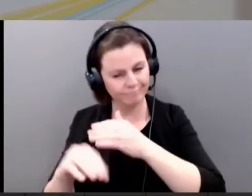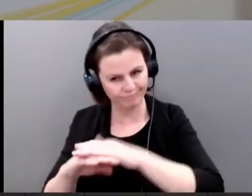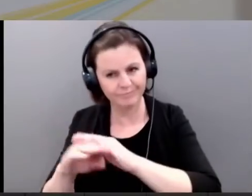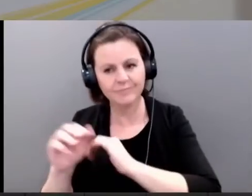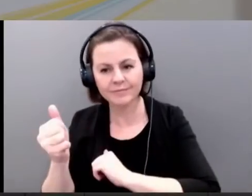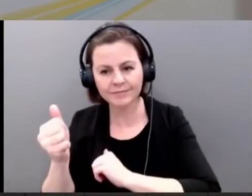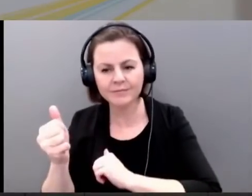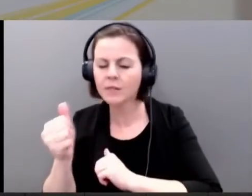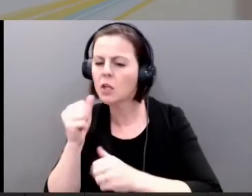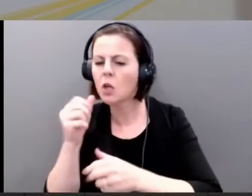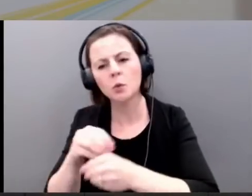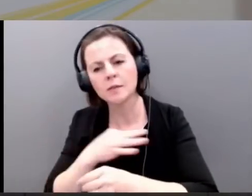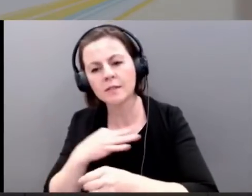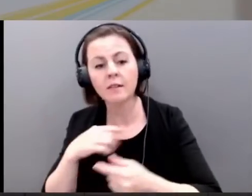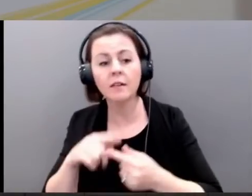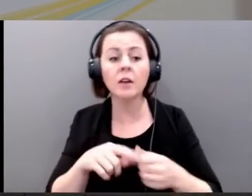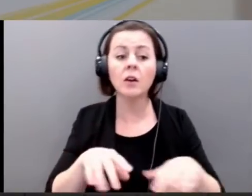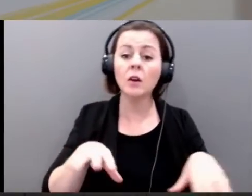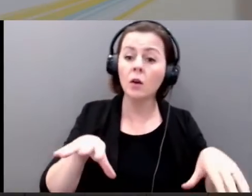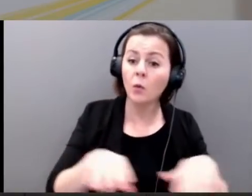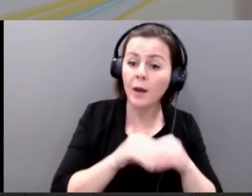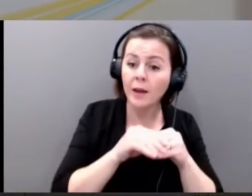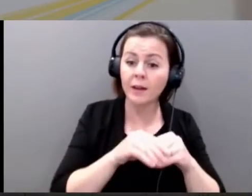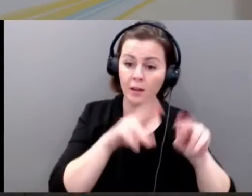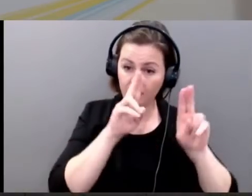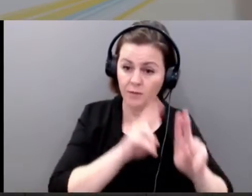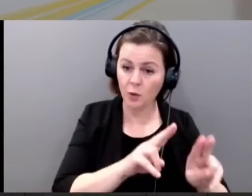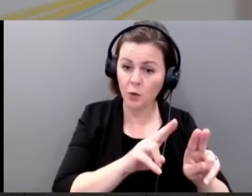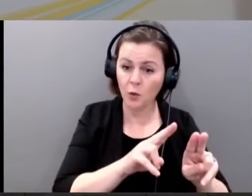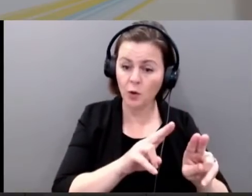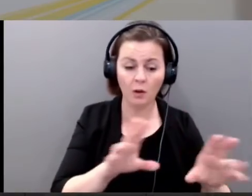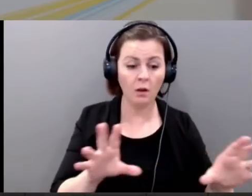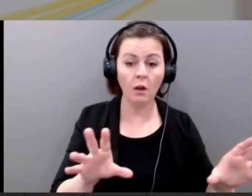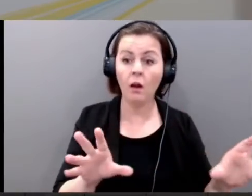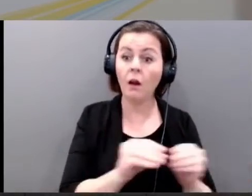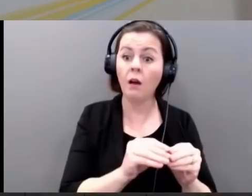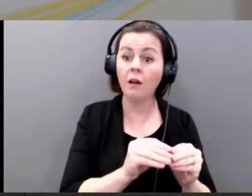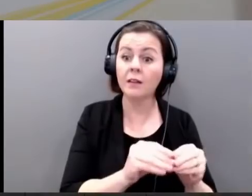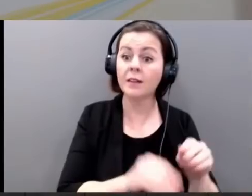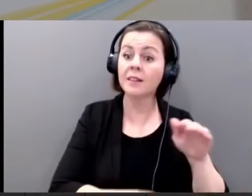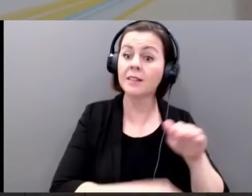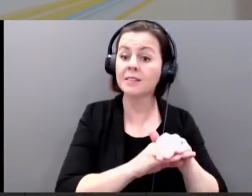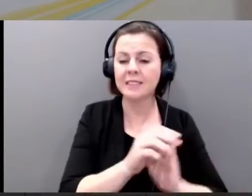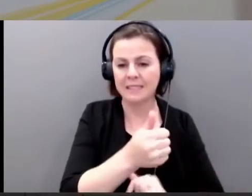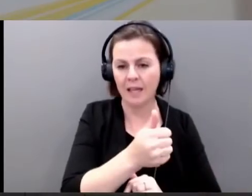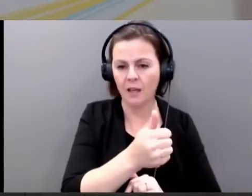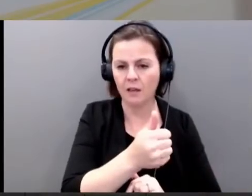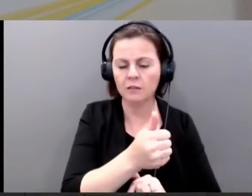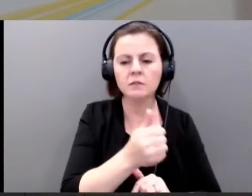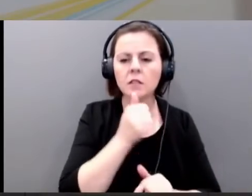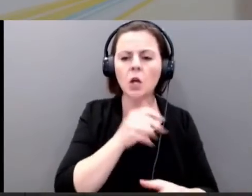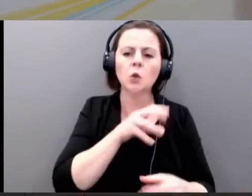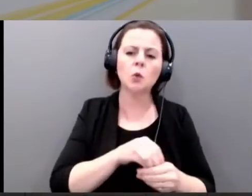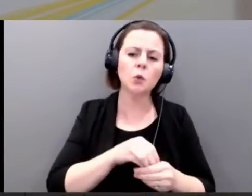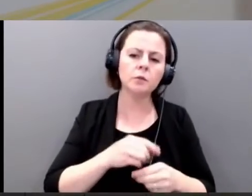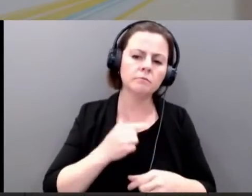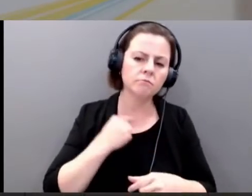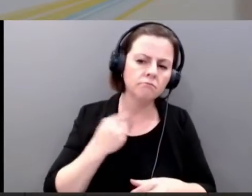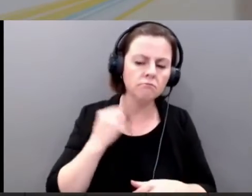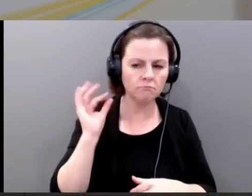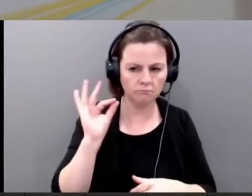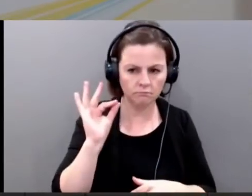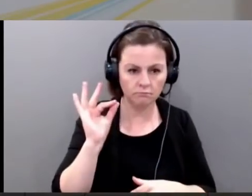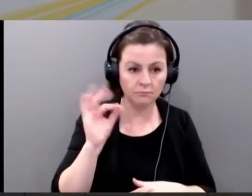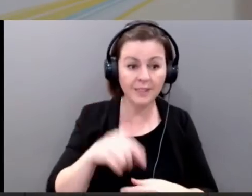and wedding ceremonies can be no more than 10 people, excluding officiants. There will be no in-room